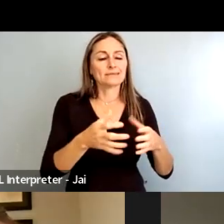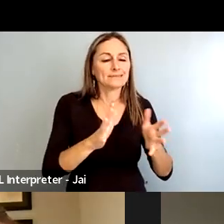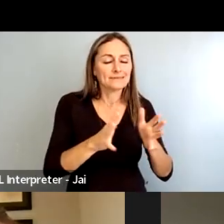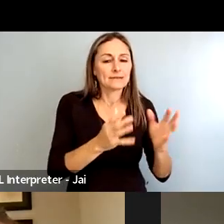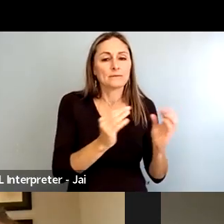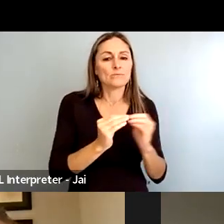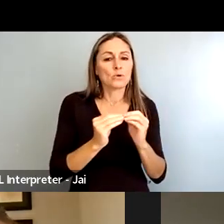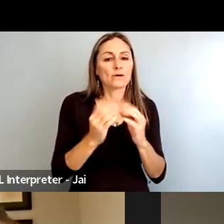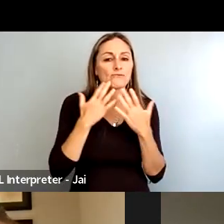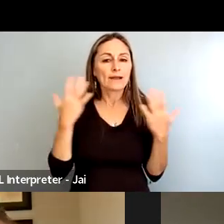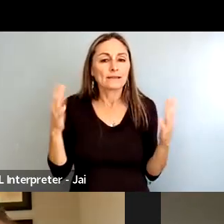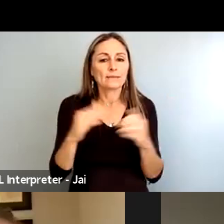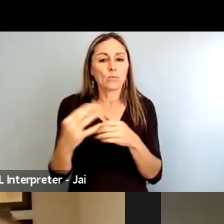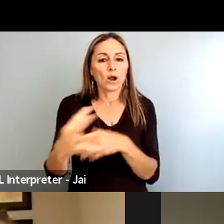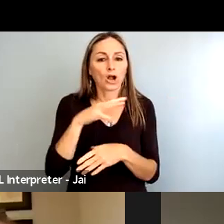inclusive, or